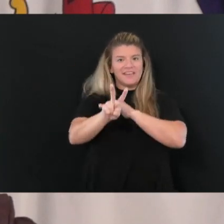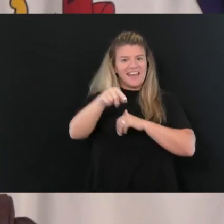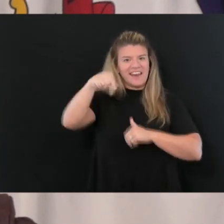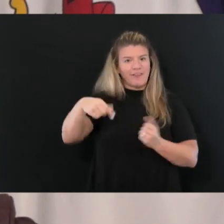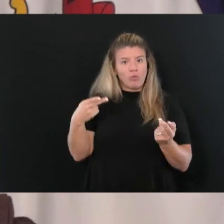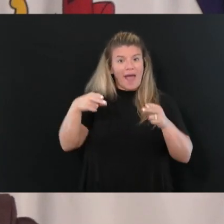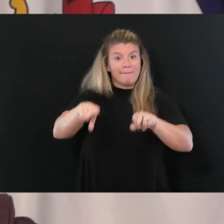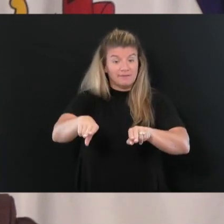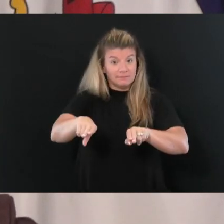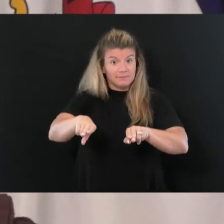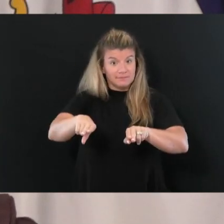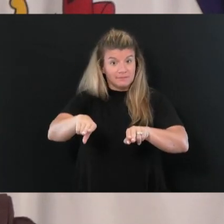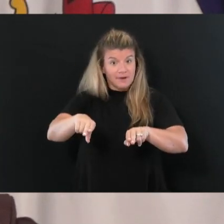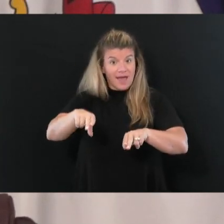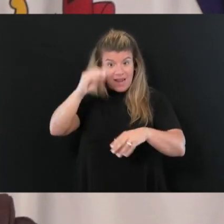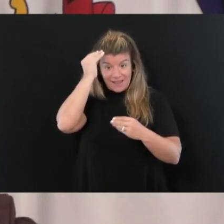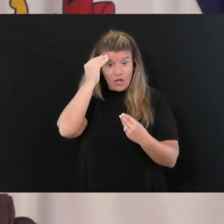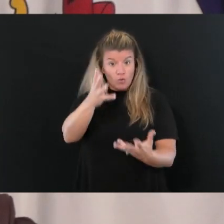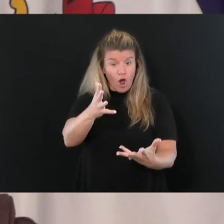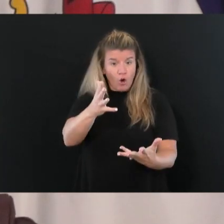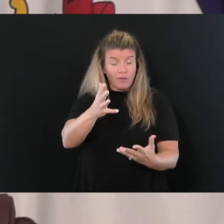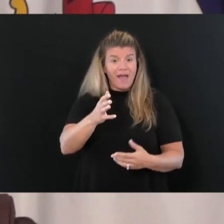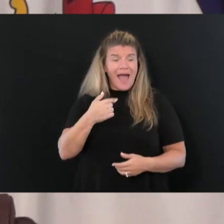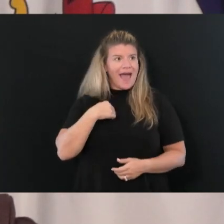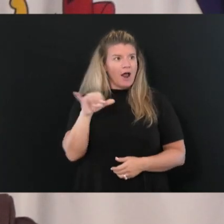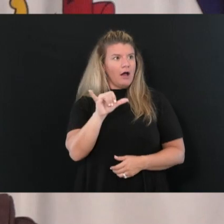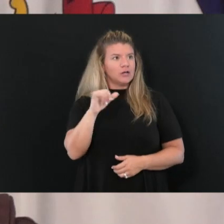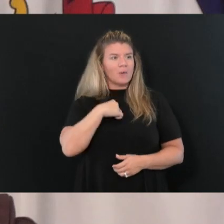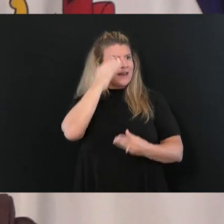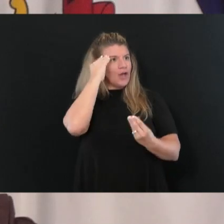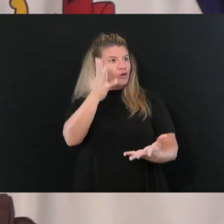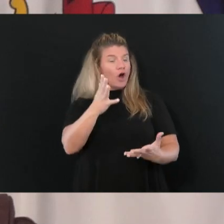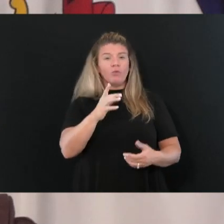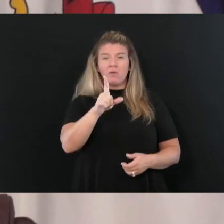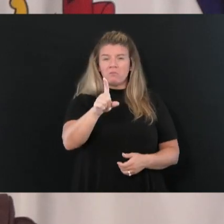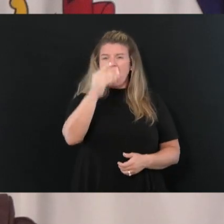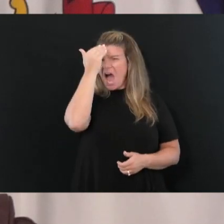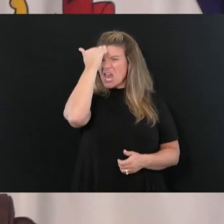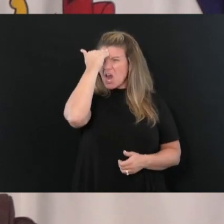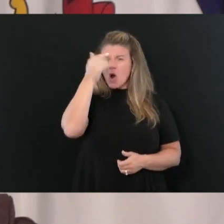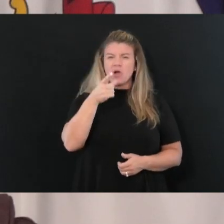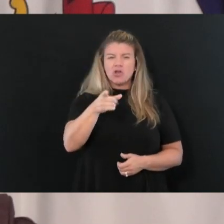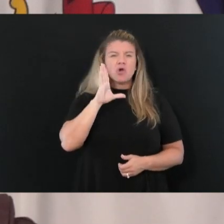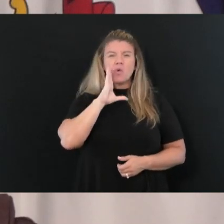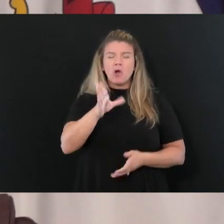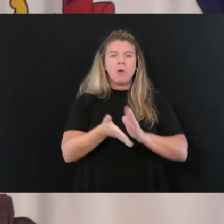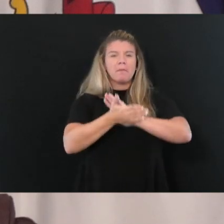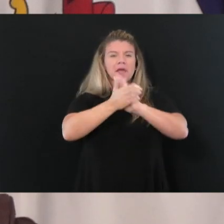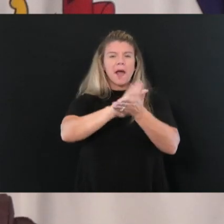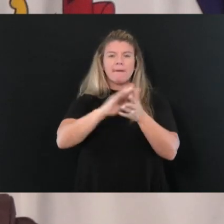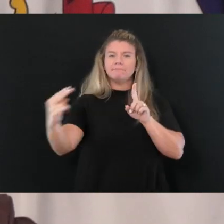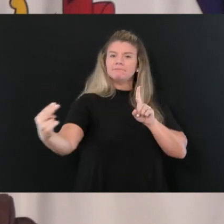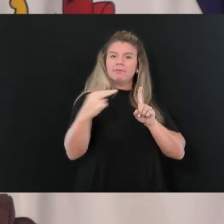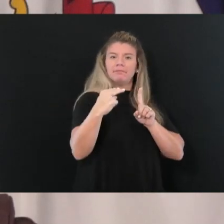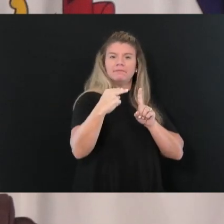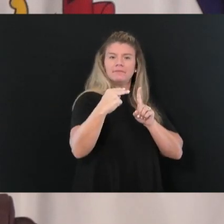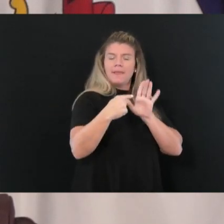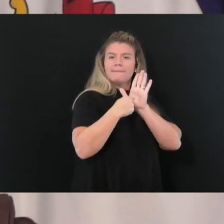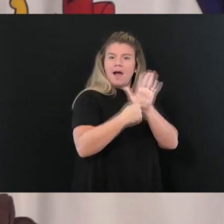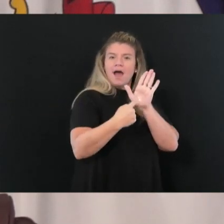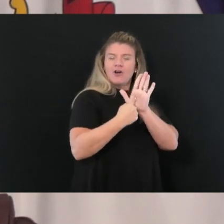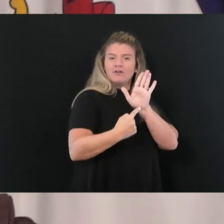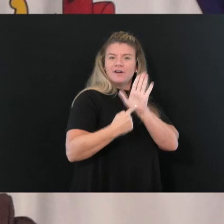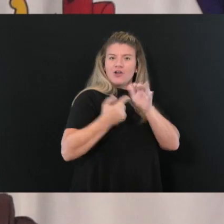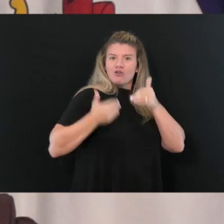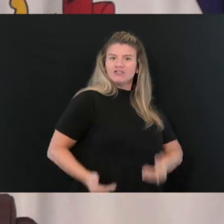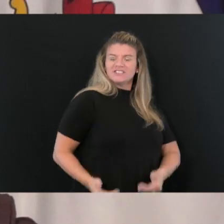West Virginia, you will become the model. You will become the one that is the absolute best. And